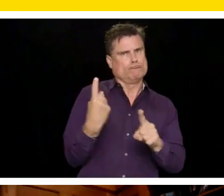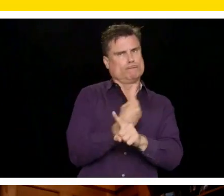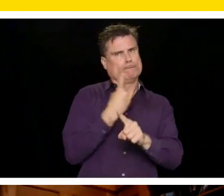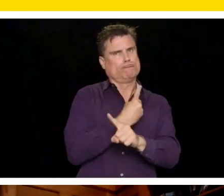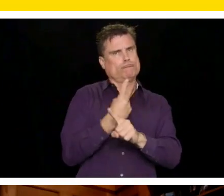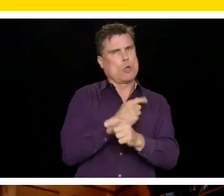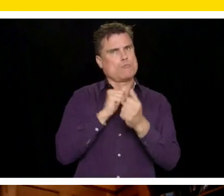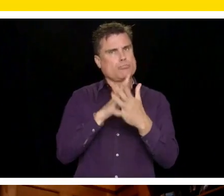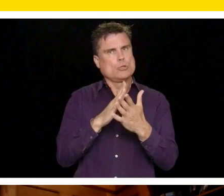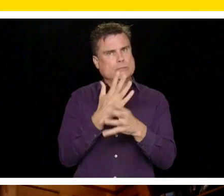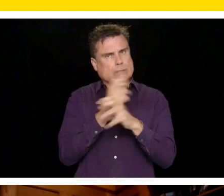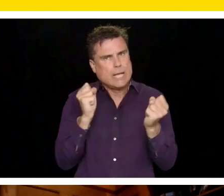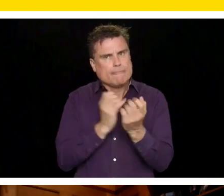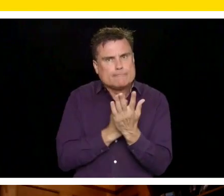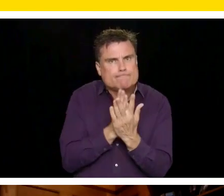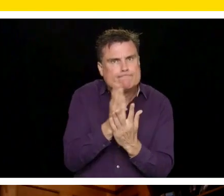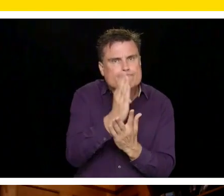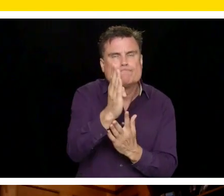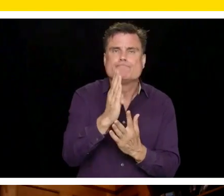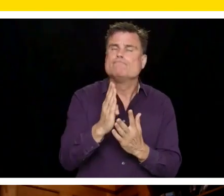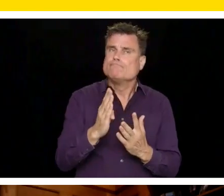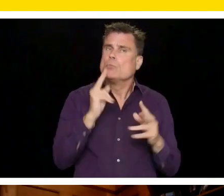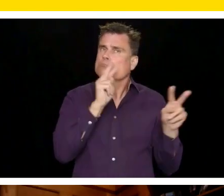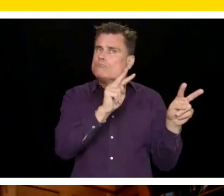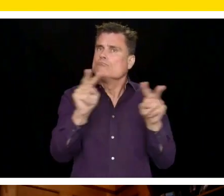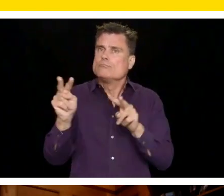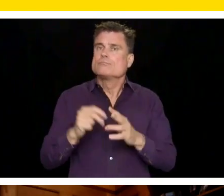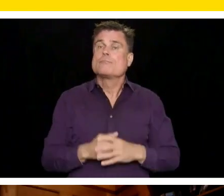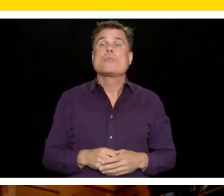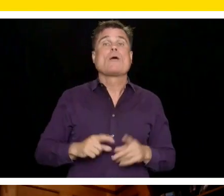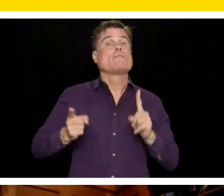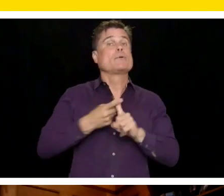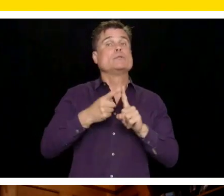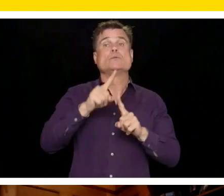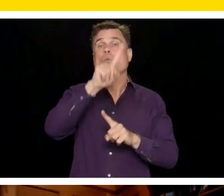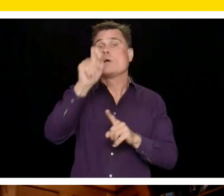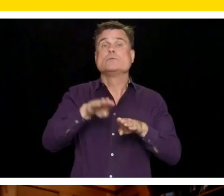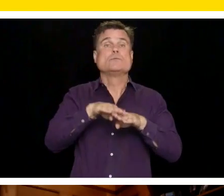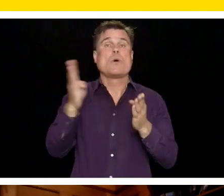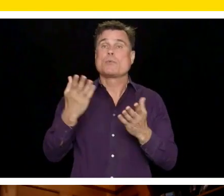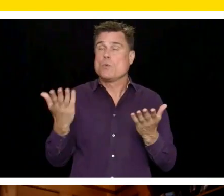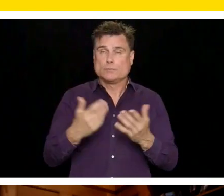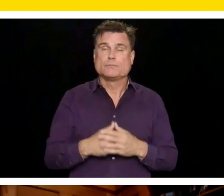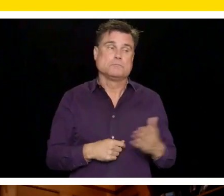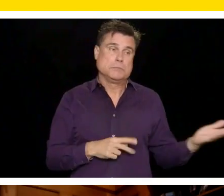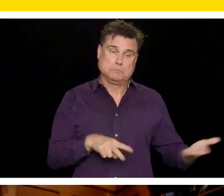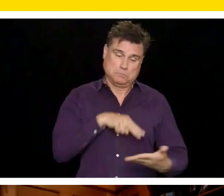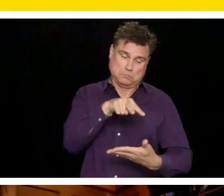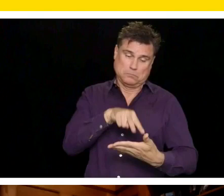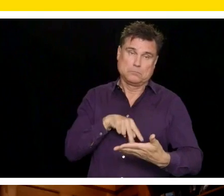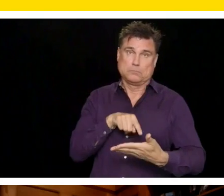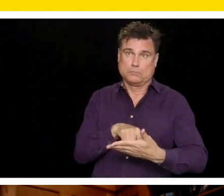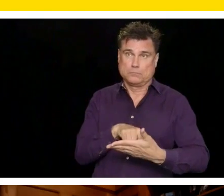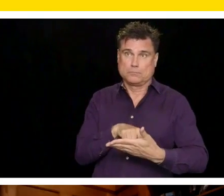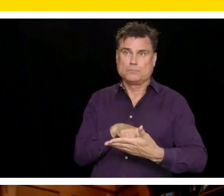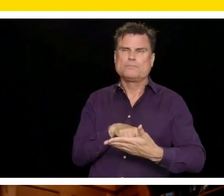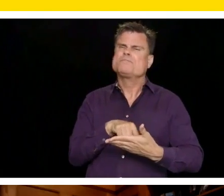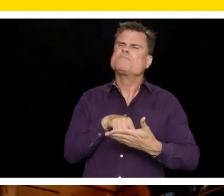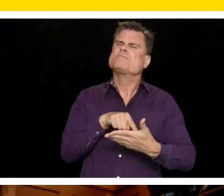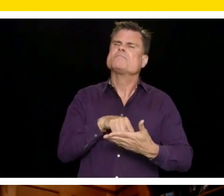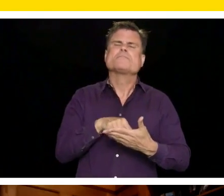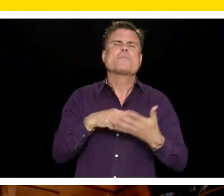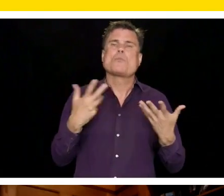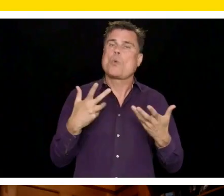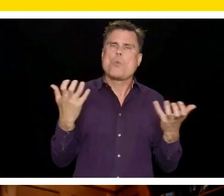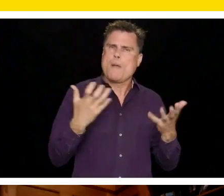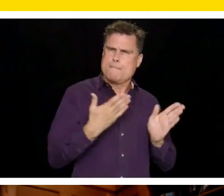plan to support seasonal tourism and hospitality industry in BC until 2021?